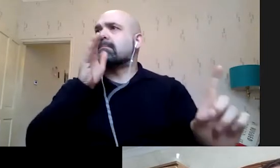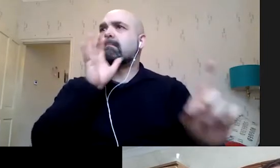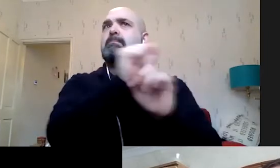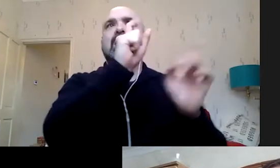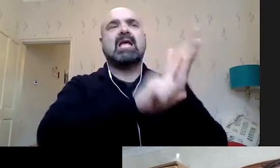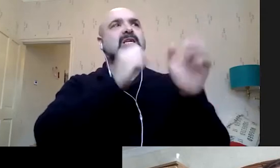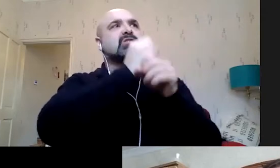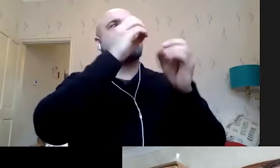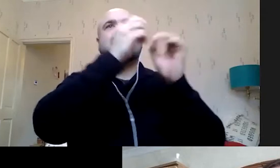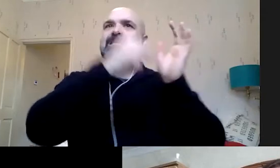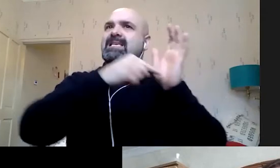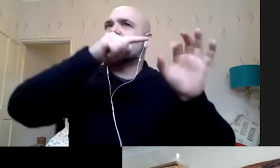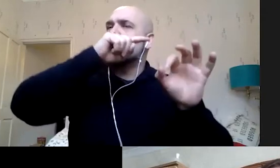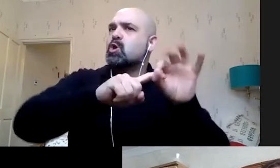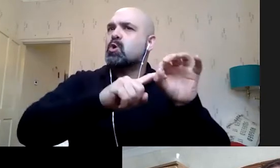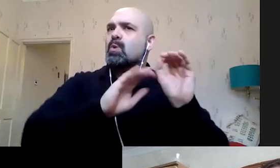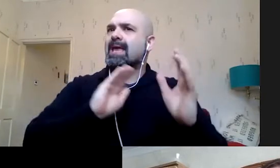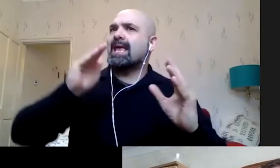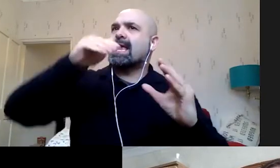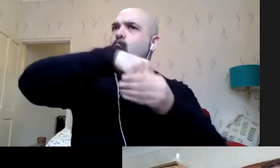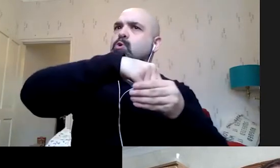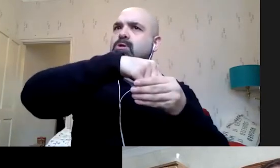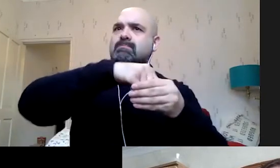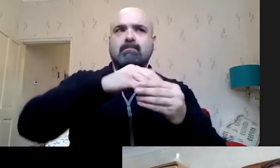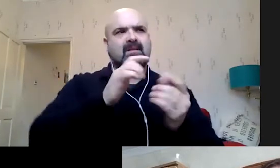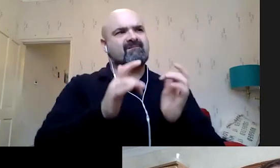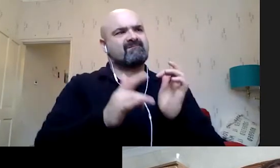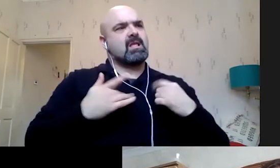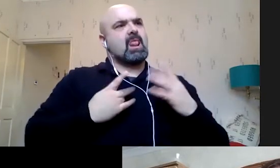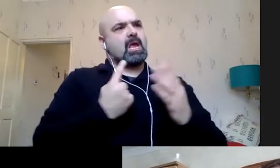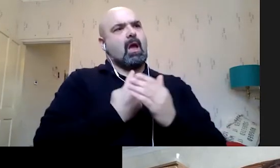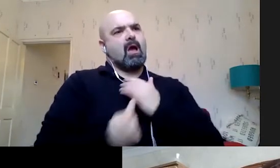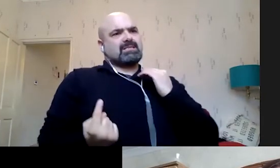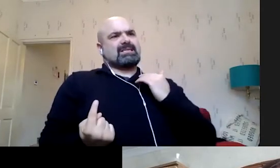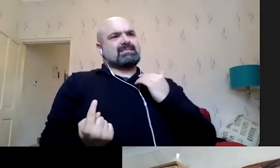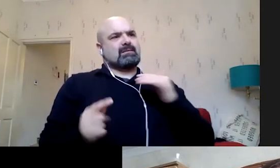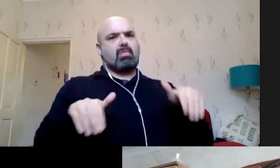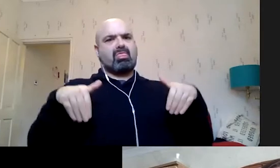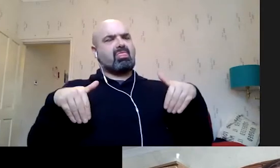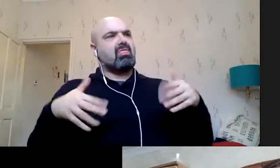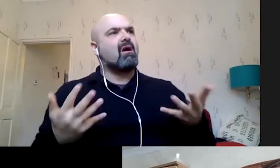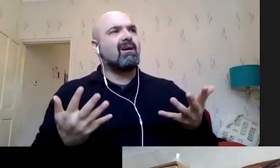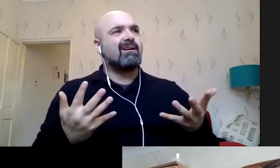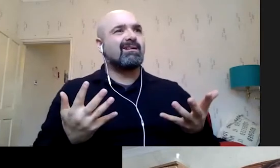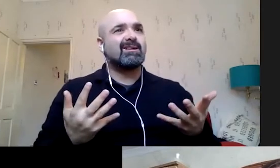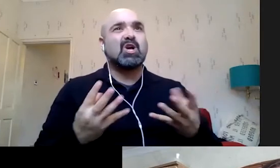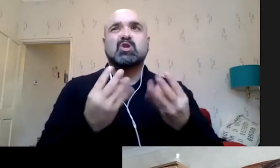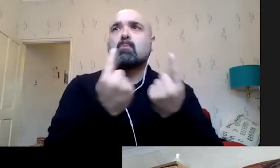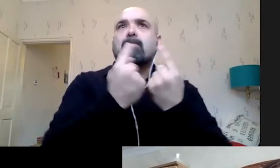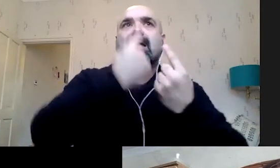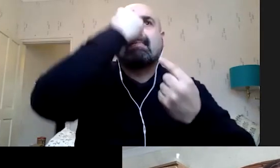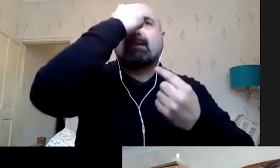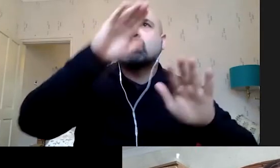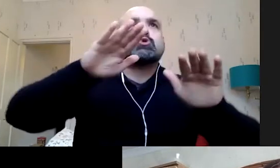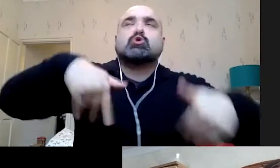LGBTQ inclusion. And that makes students feel isolated and alienated. And, oh, this isn't something that happens. This isn't something I should be thinking about,